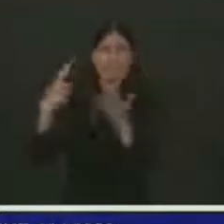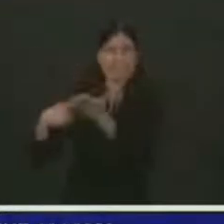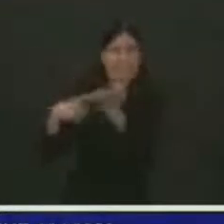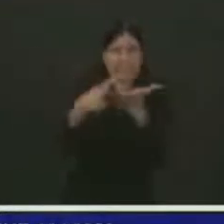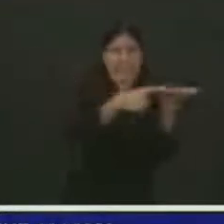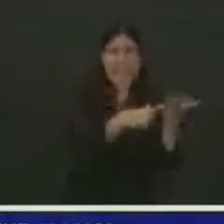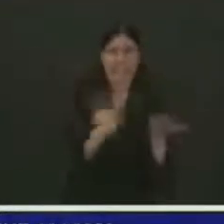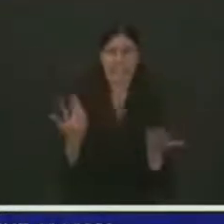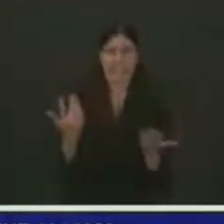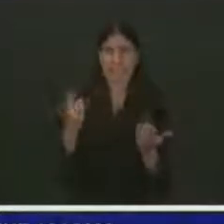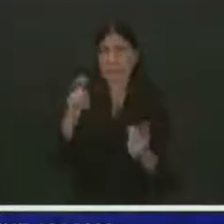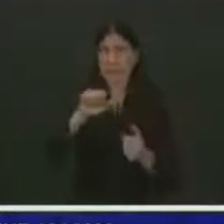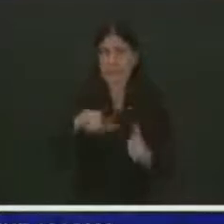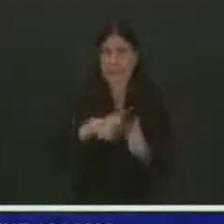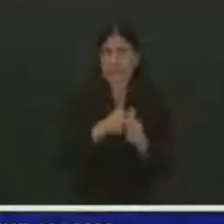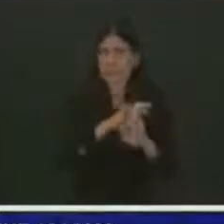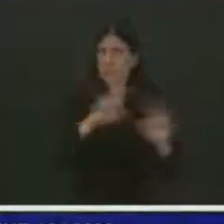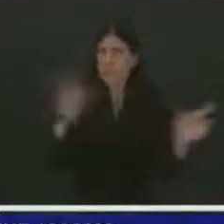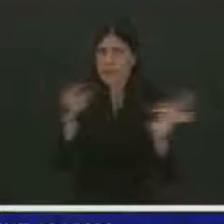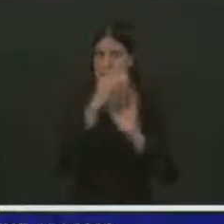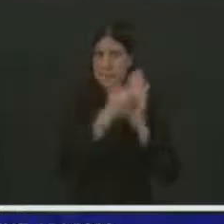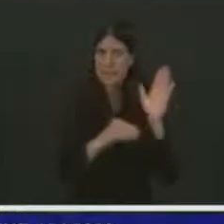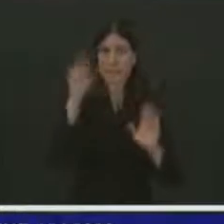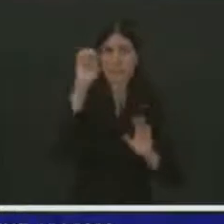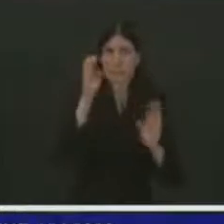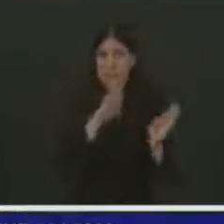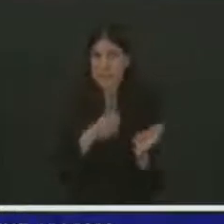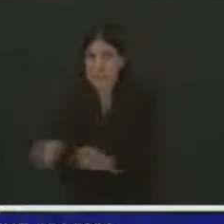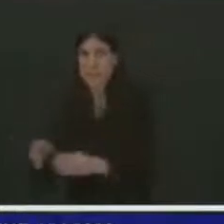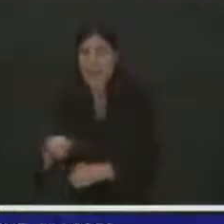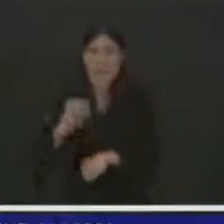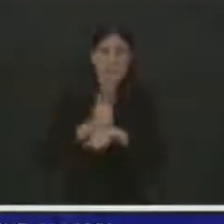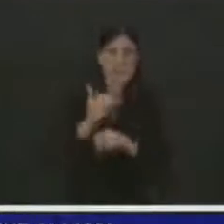all in person, some in person, all virtual.